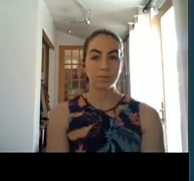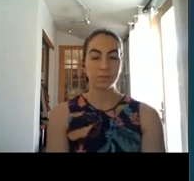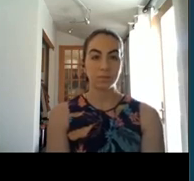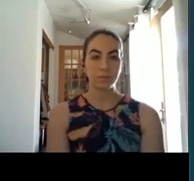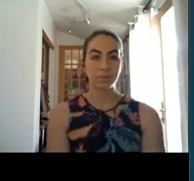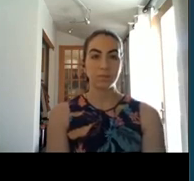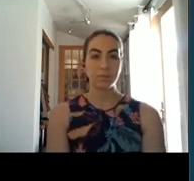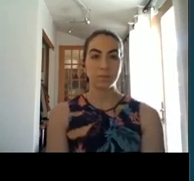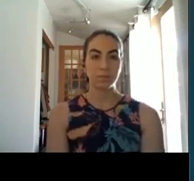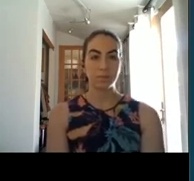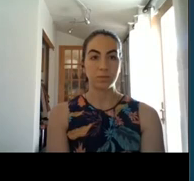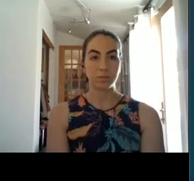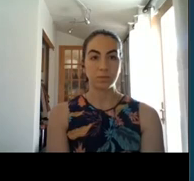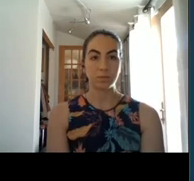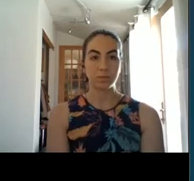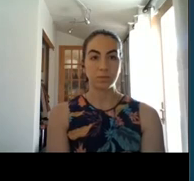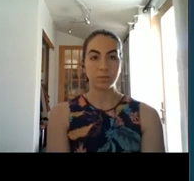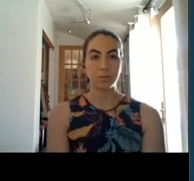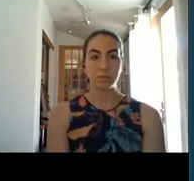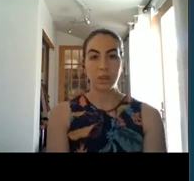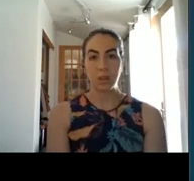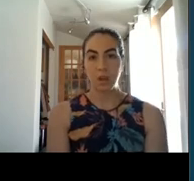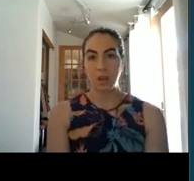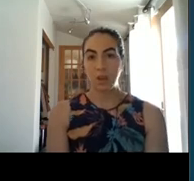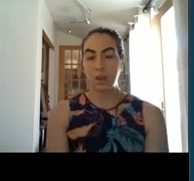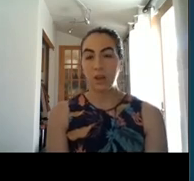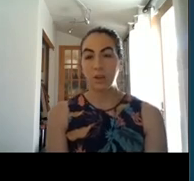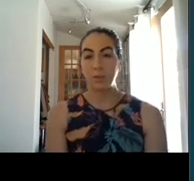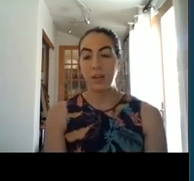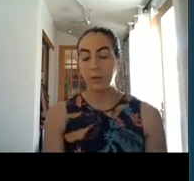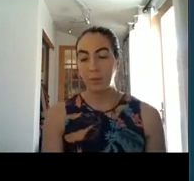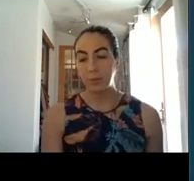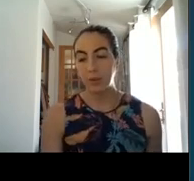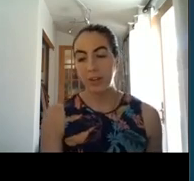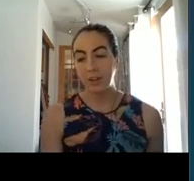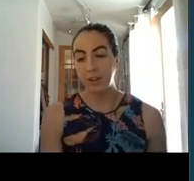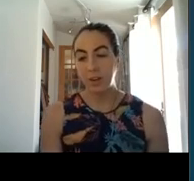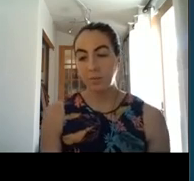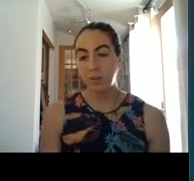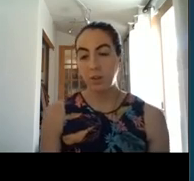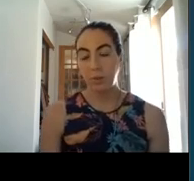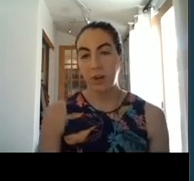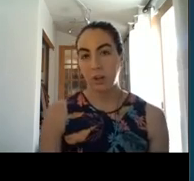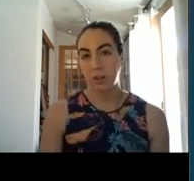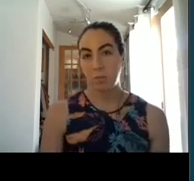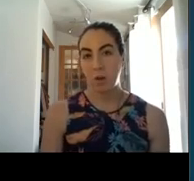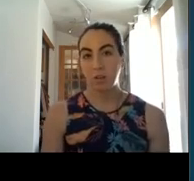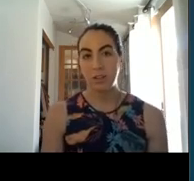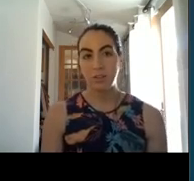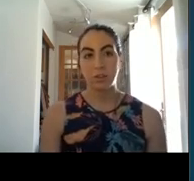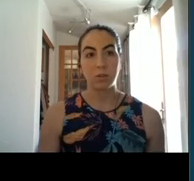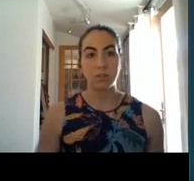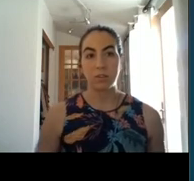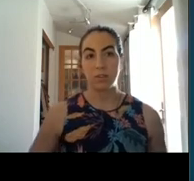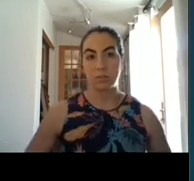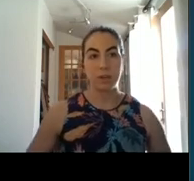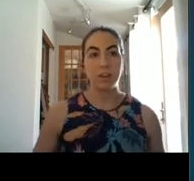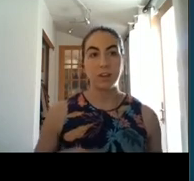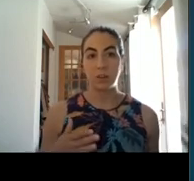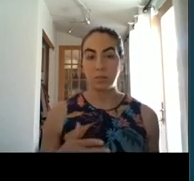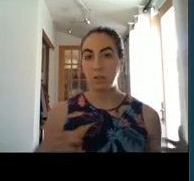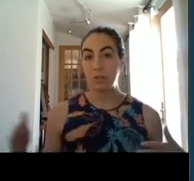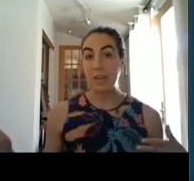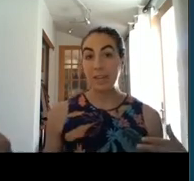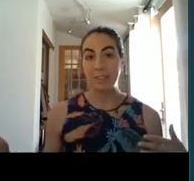studio. Um, what about education, Nicole? Um, yeah, we've been working, um, you know, the way our current model is our courses